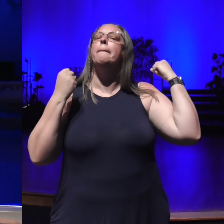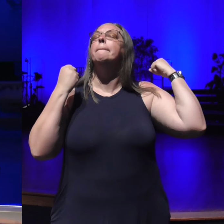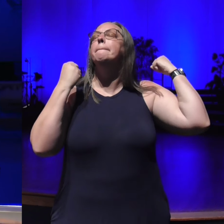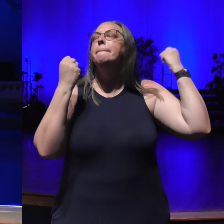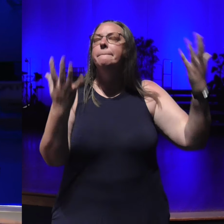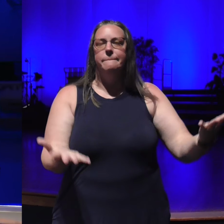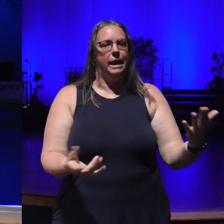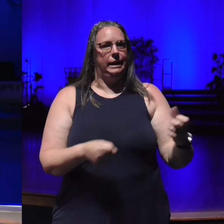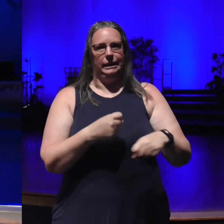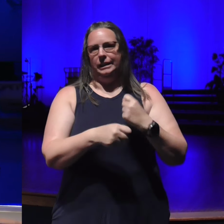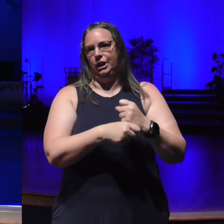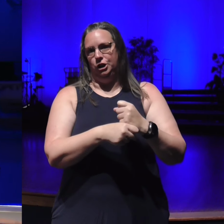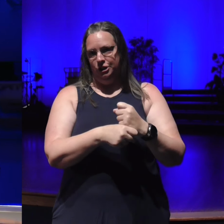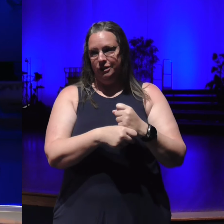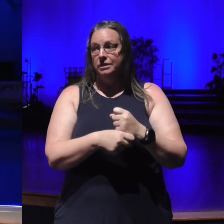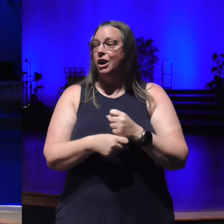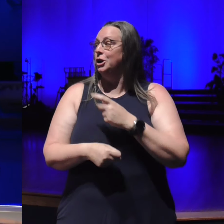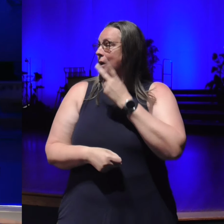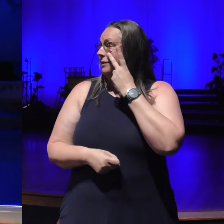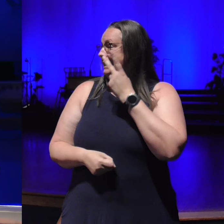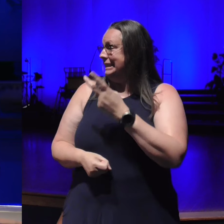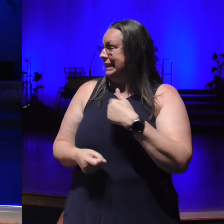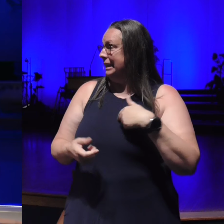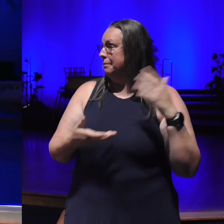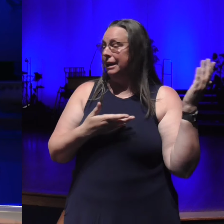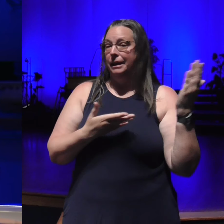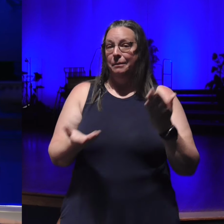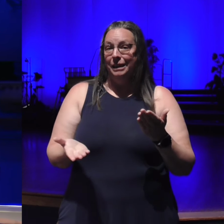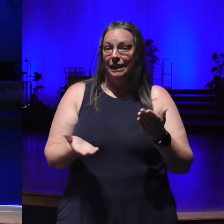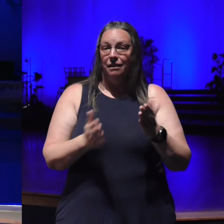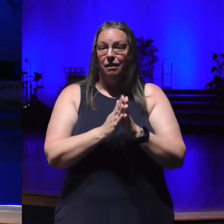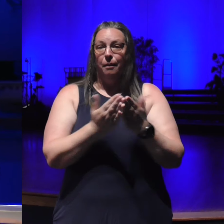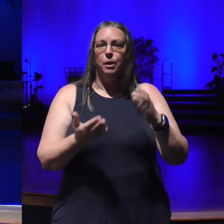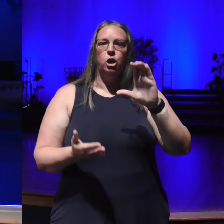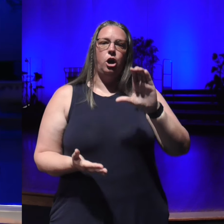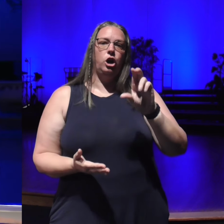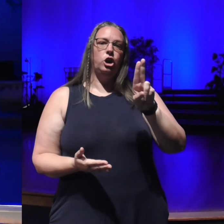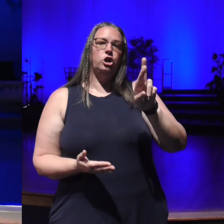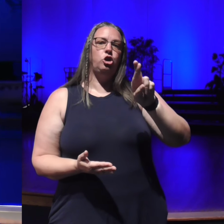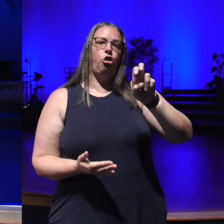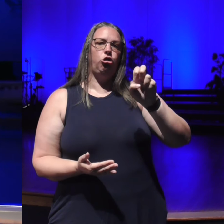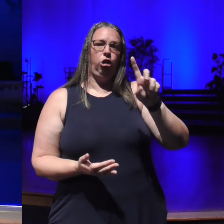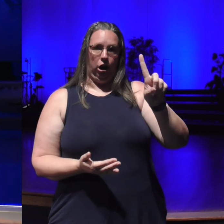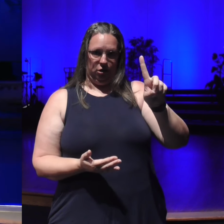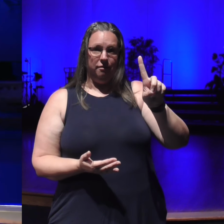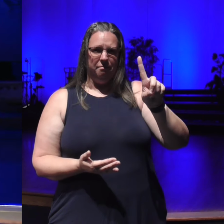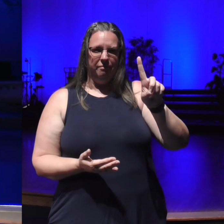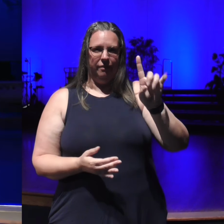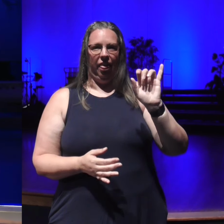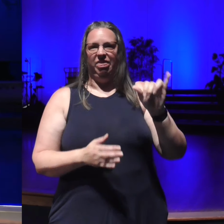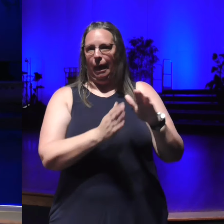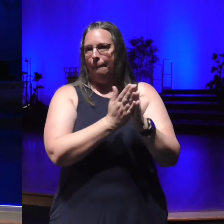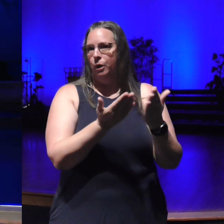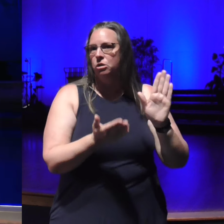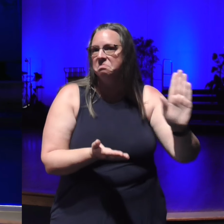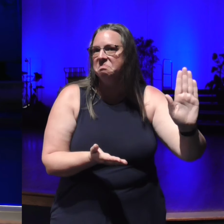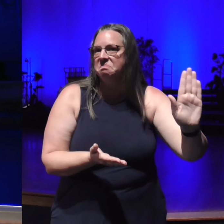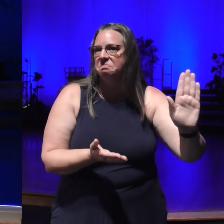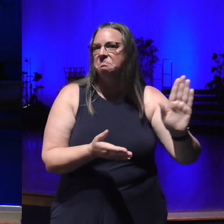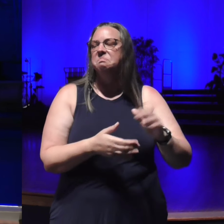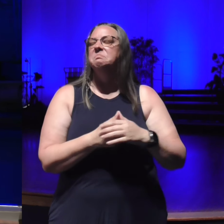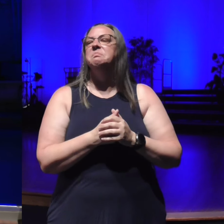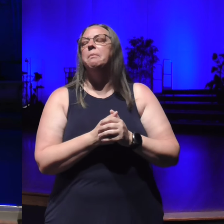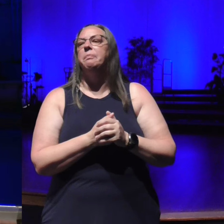years. Many of you have seen me carrying around the book Cured in the last couple of years. That's Dr. Rediger's